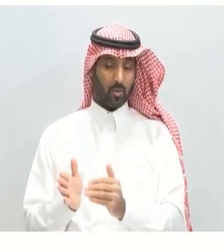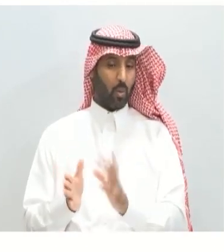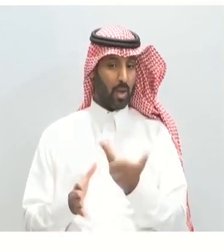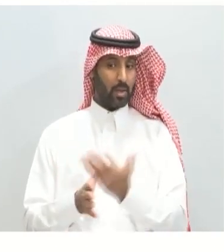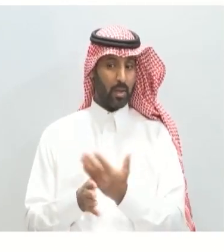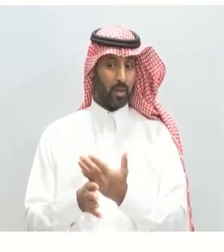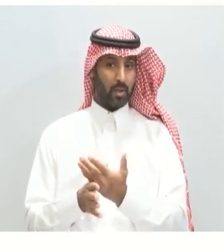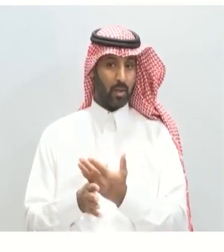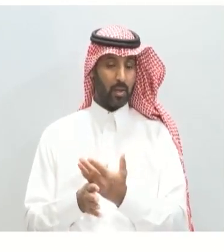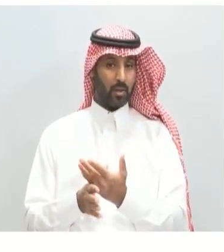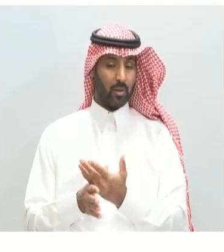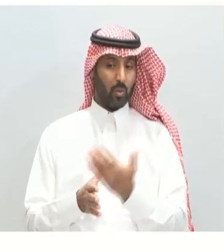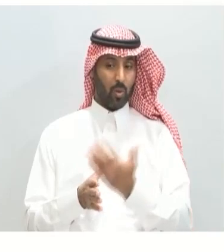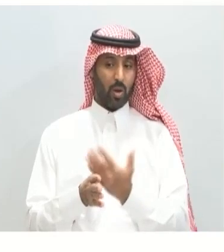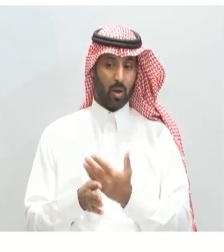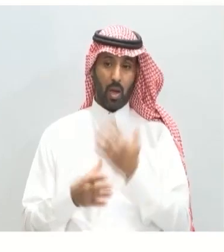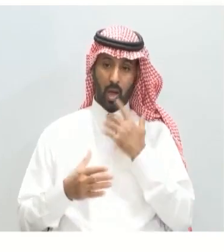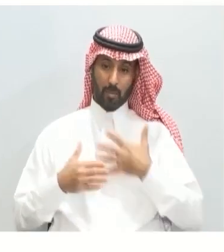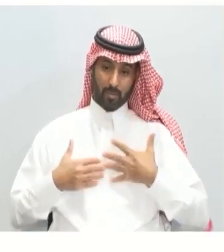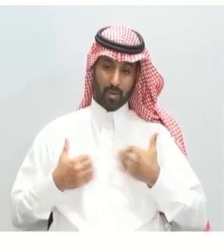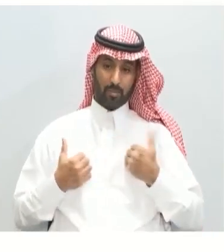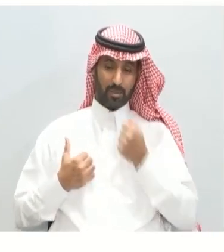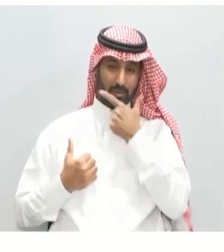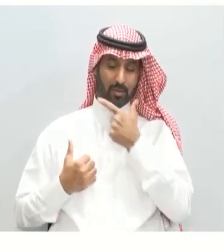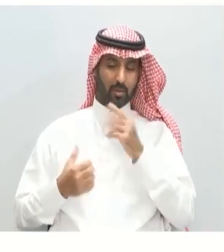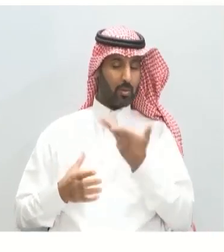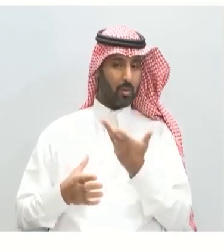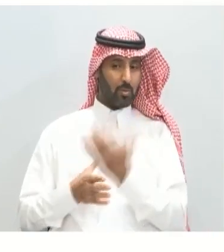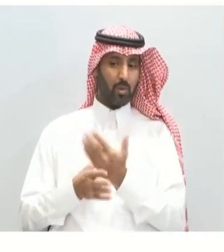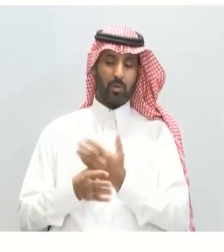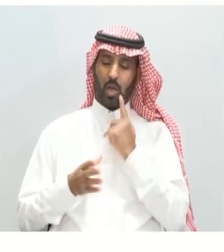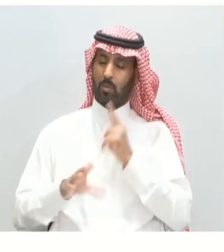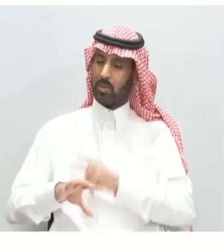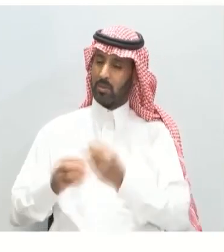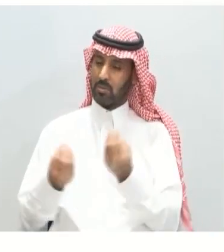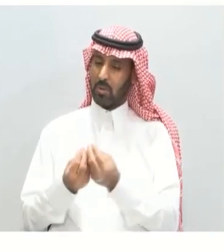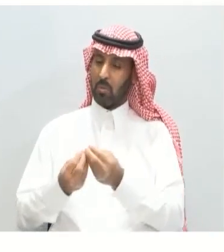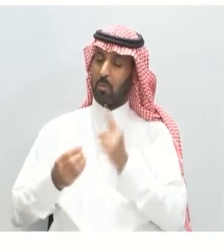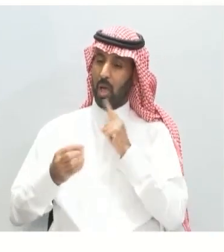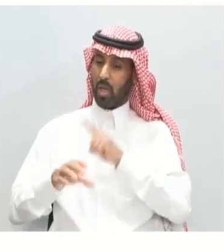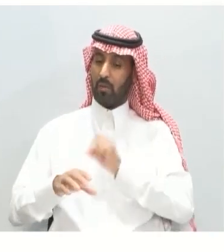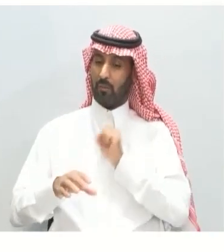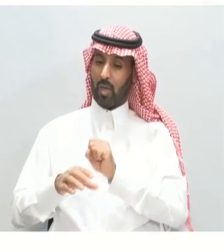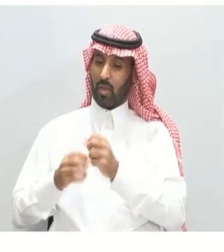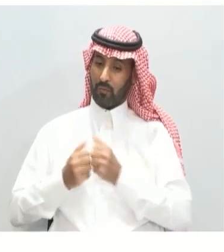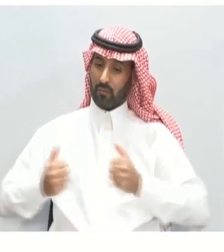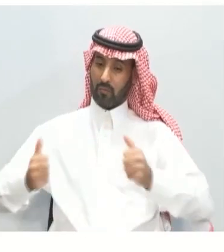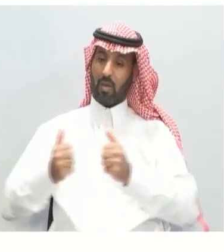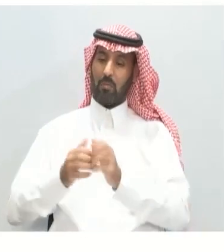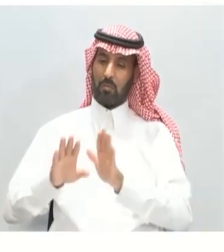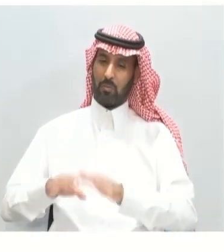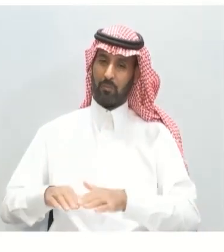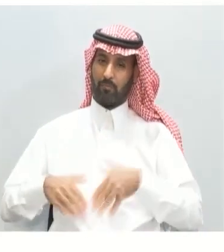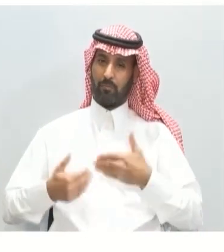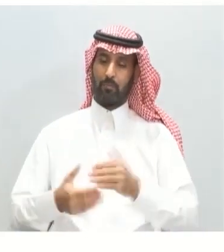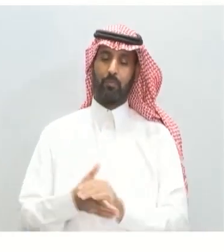happy? Why am I happy here? Because I'm spending time with my family. So, jumping on to the